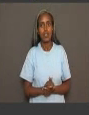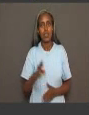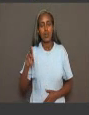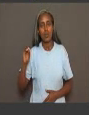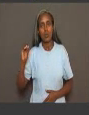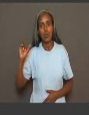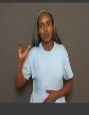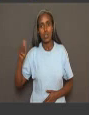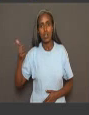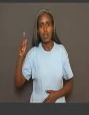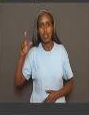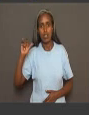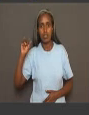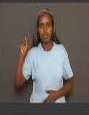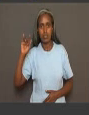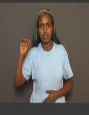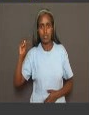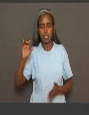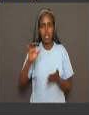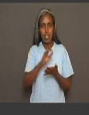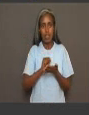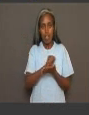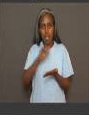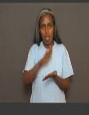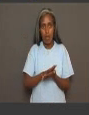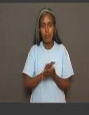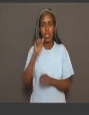royalties, gambling winnings,